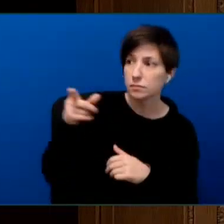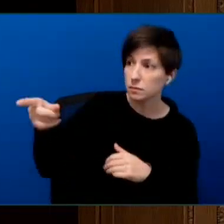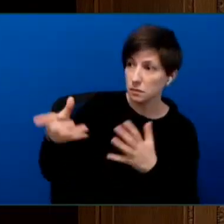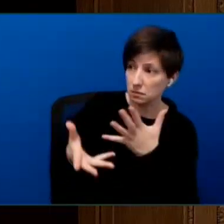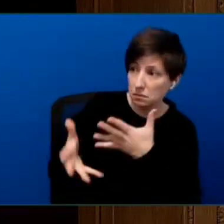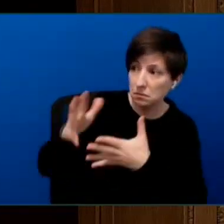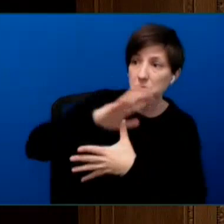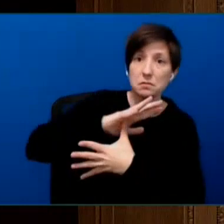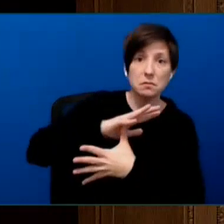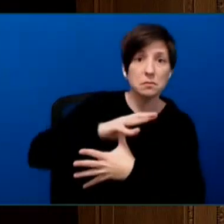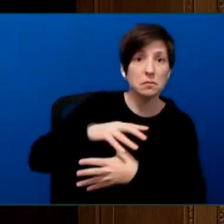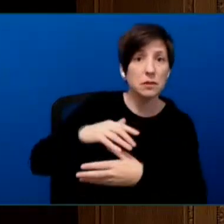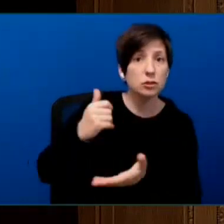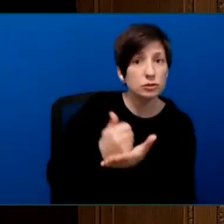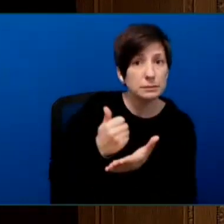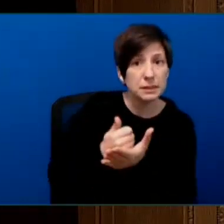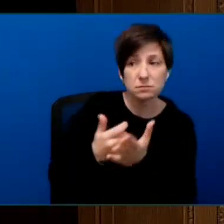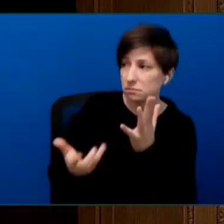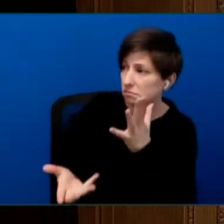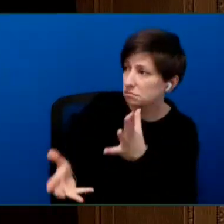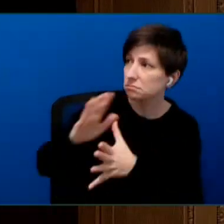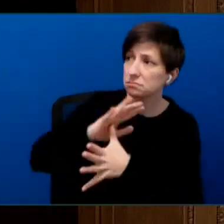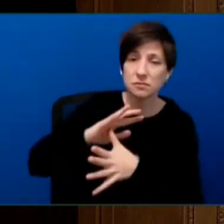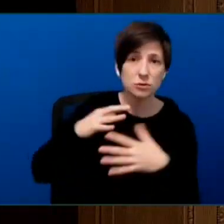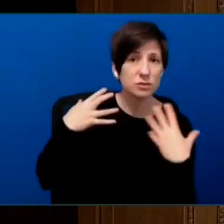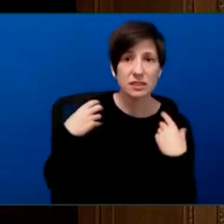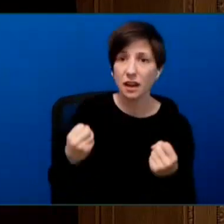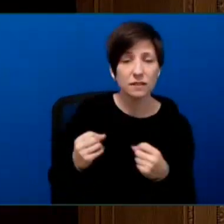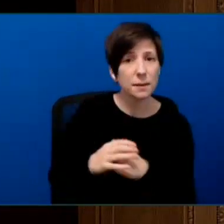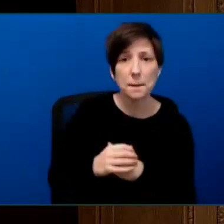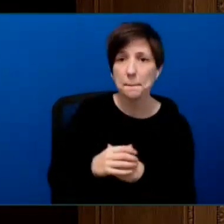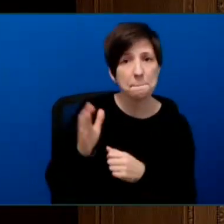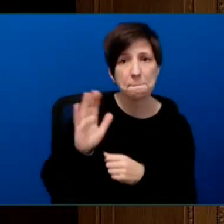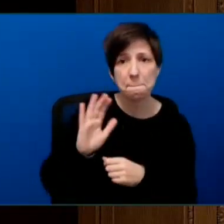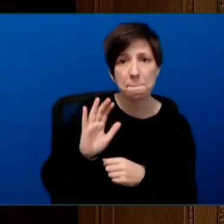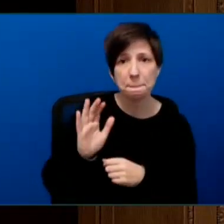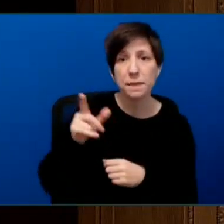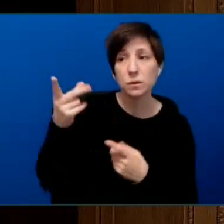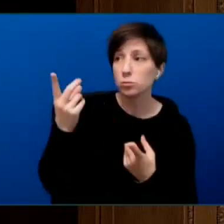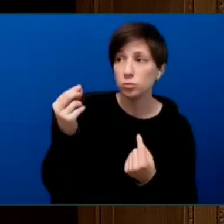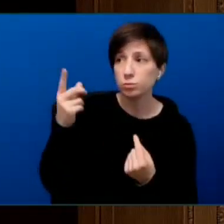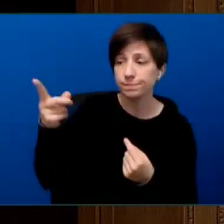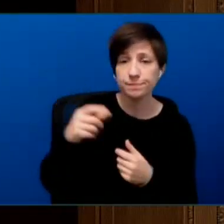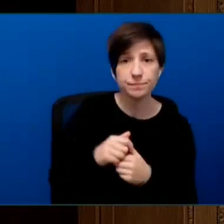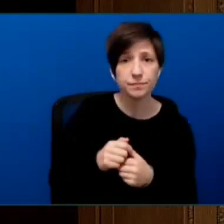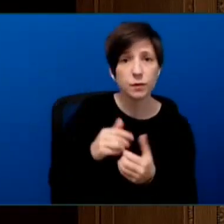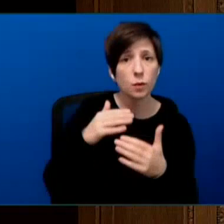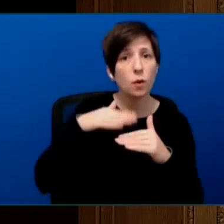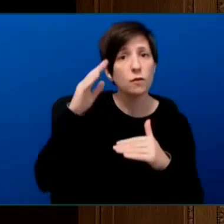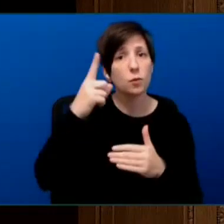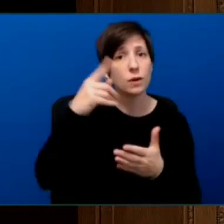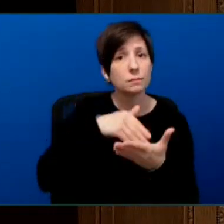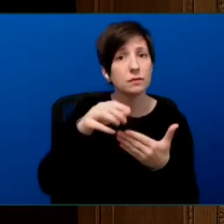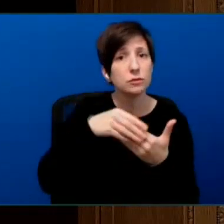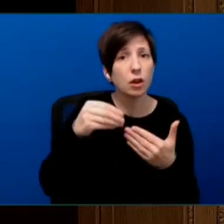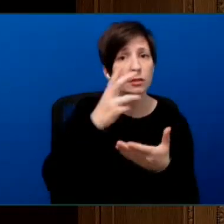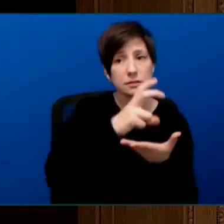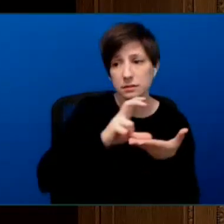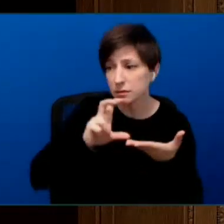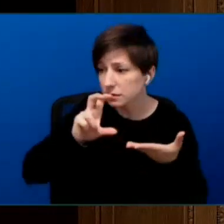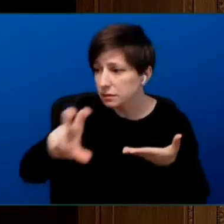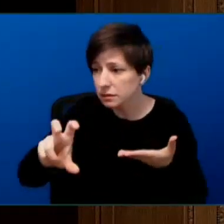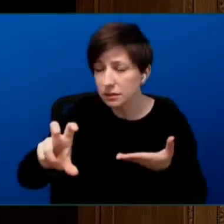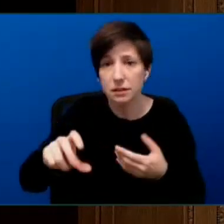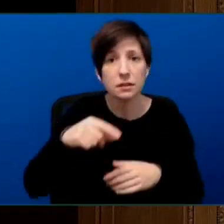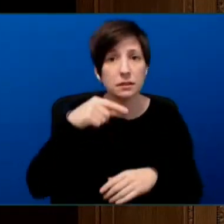the government decided to divert over $1 million to two organizations, the Drug Users Liberation